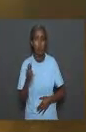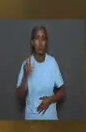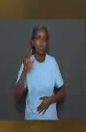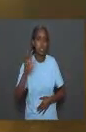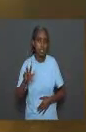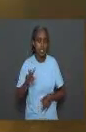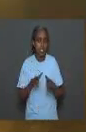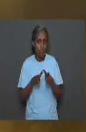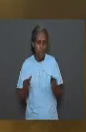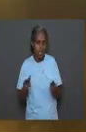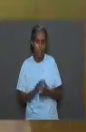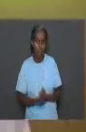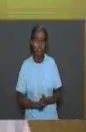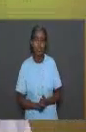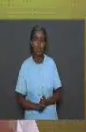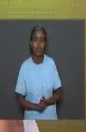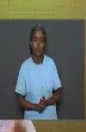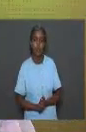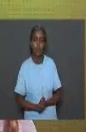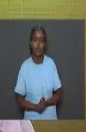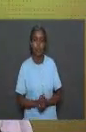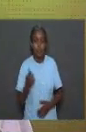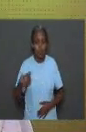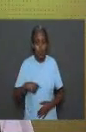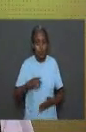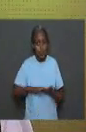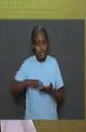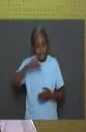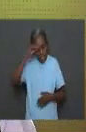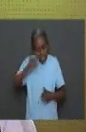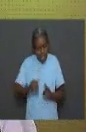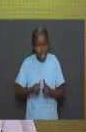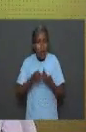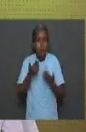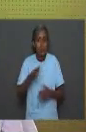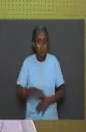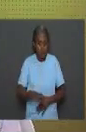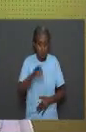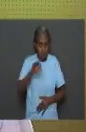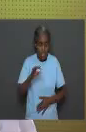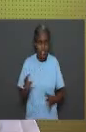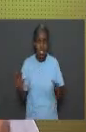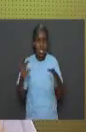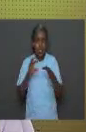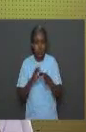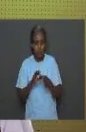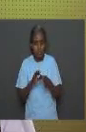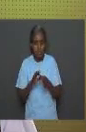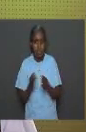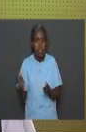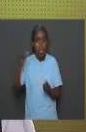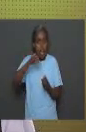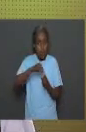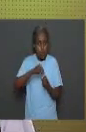3 variables. We will learn how to find the associated